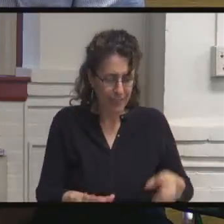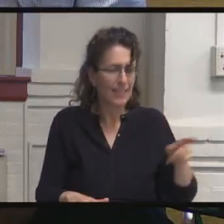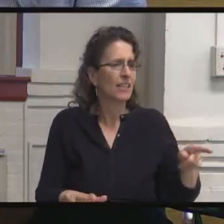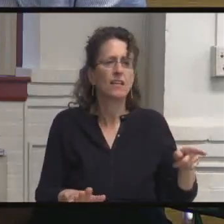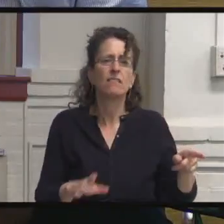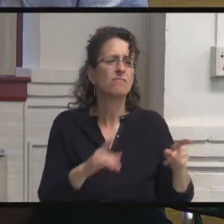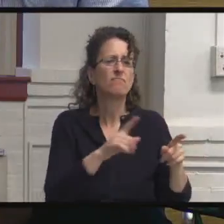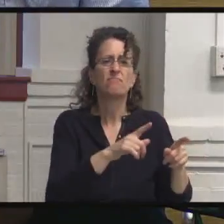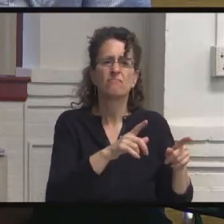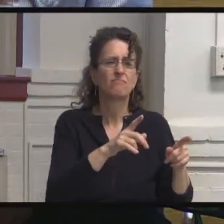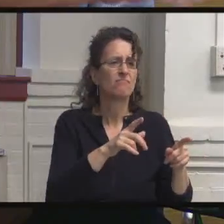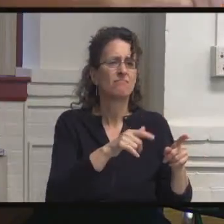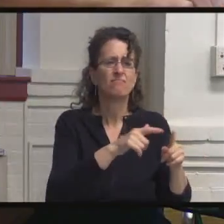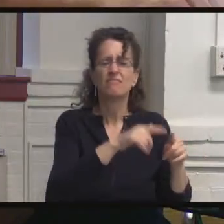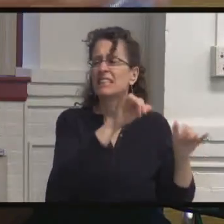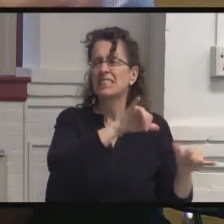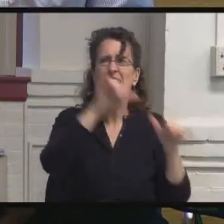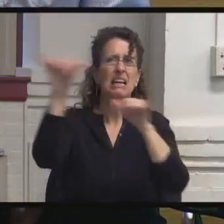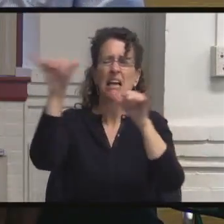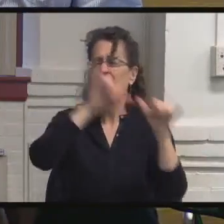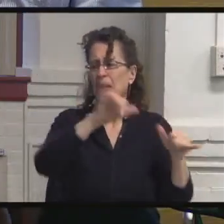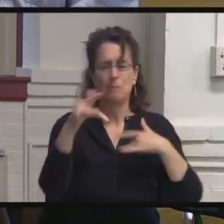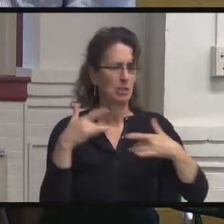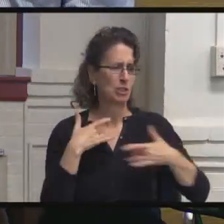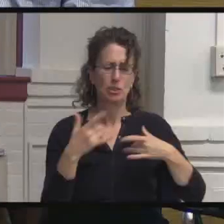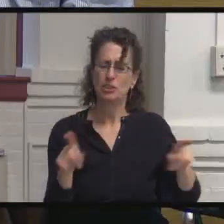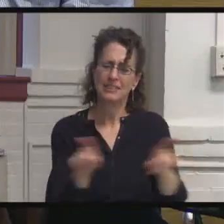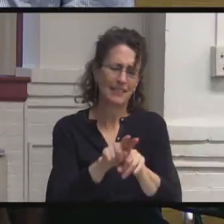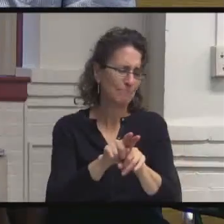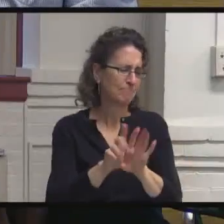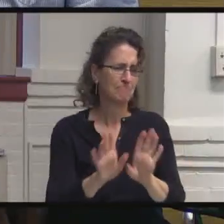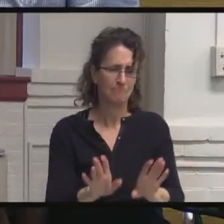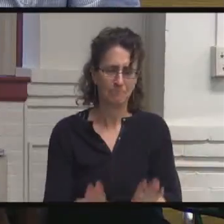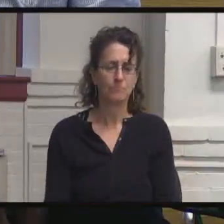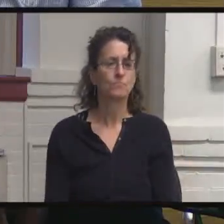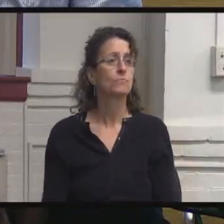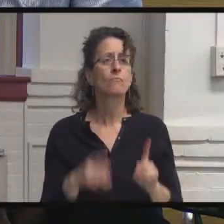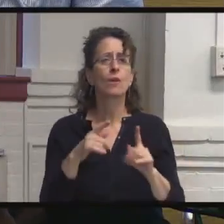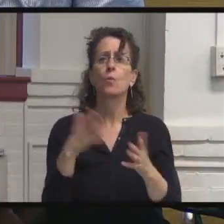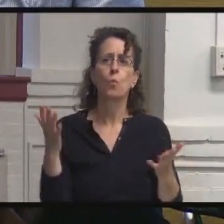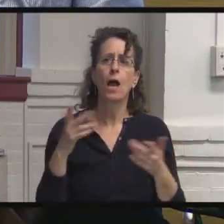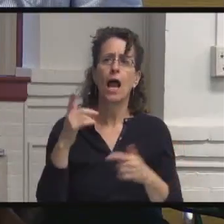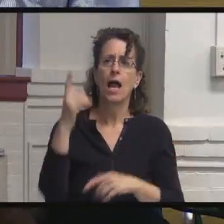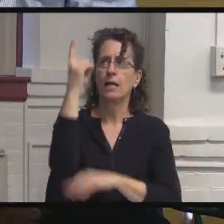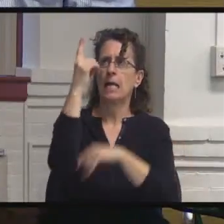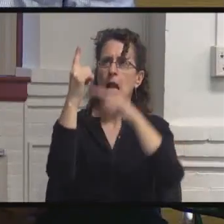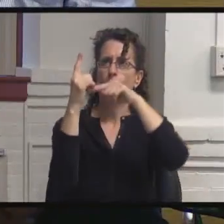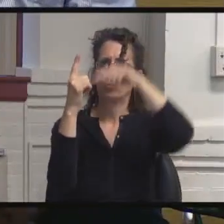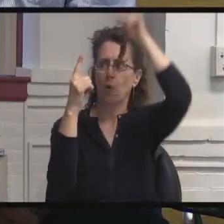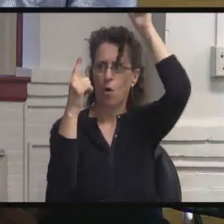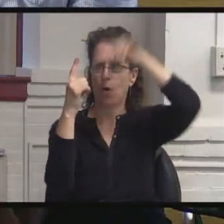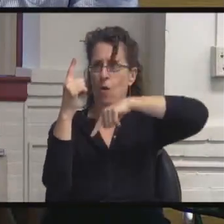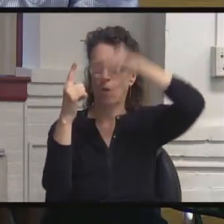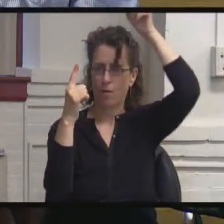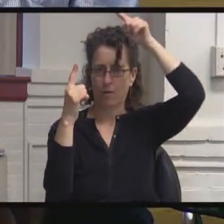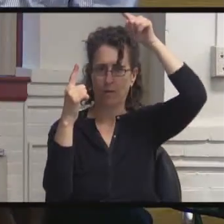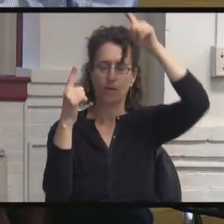similar concerns to what's expressed in the letter. And I think specifically it's about height. The reason that I put this